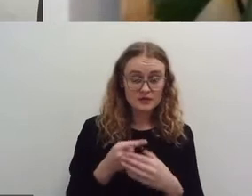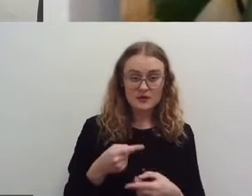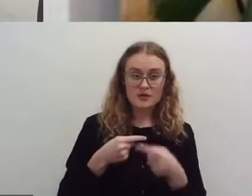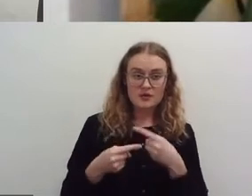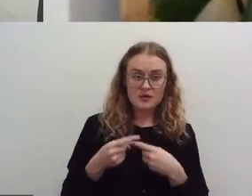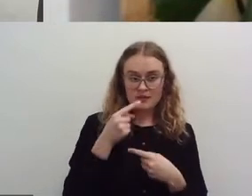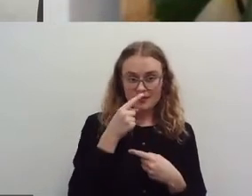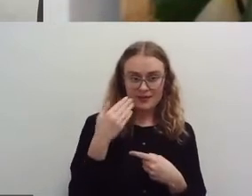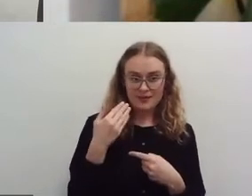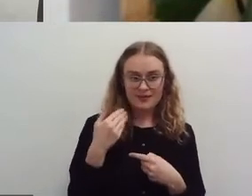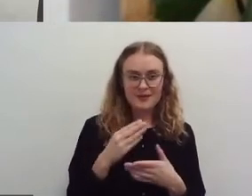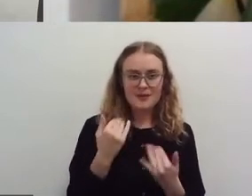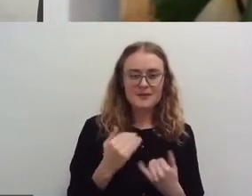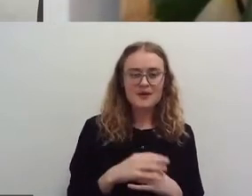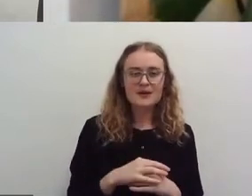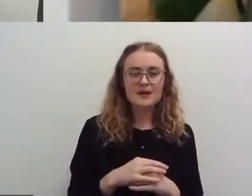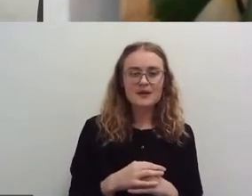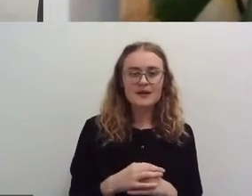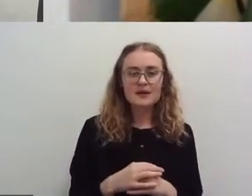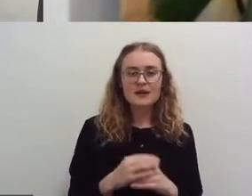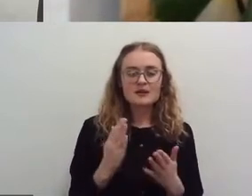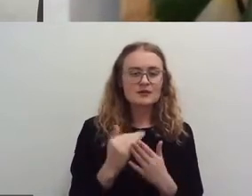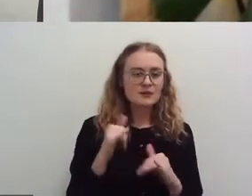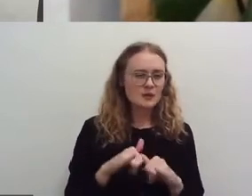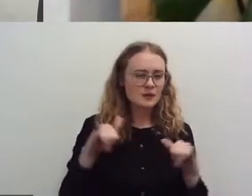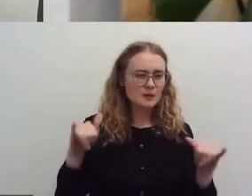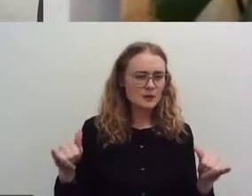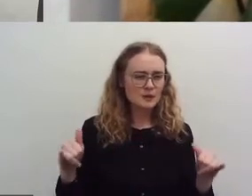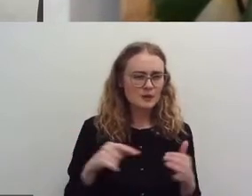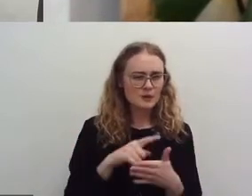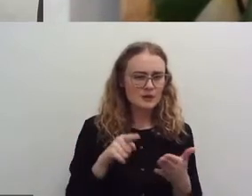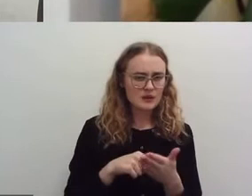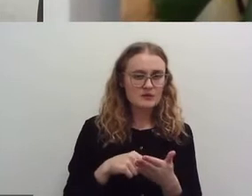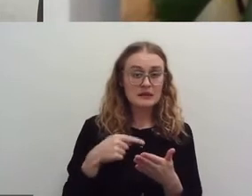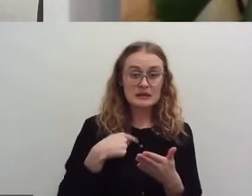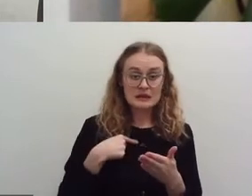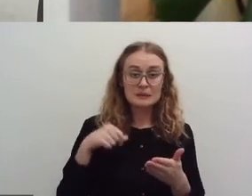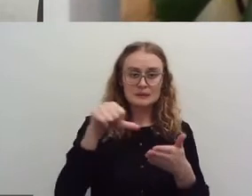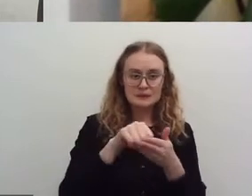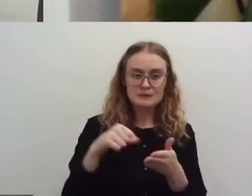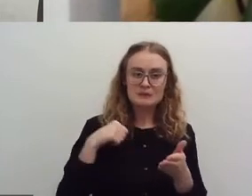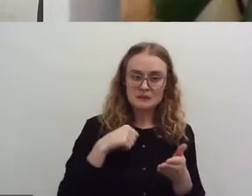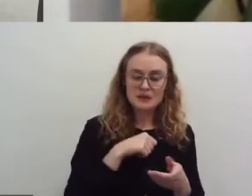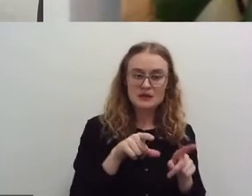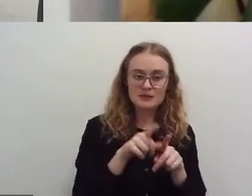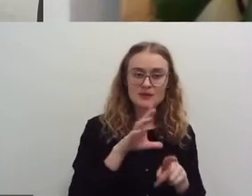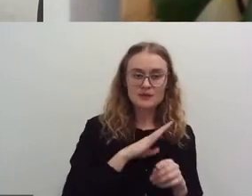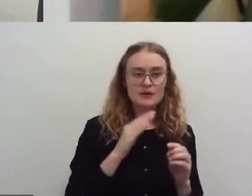to try to answer it. I think there's many levels to this question. I think for one,